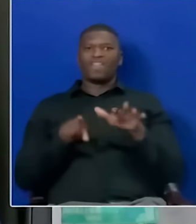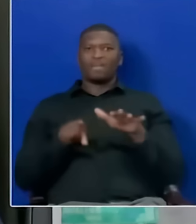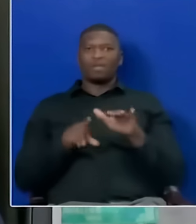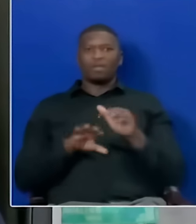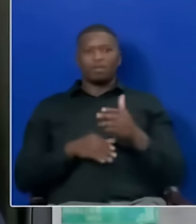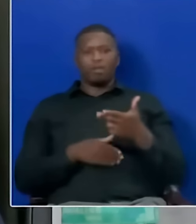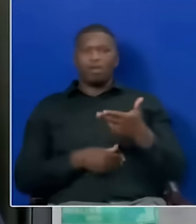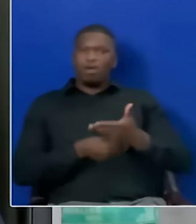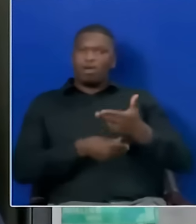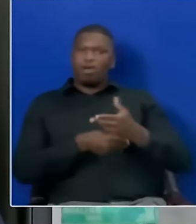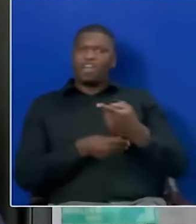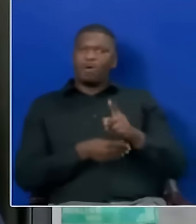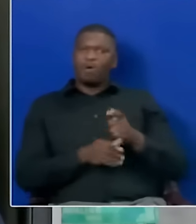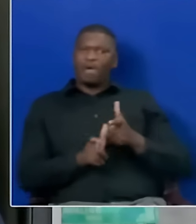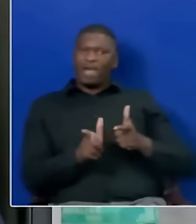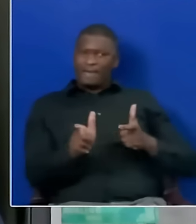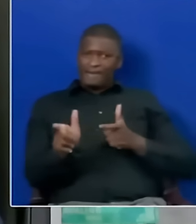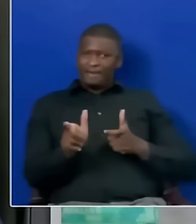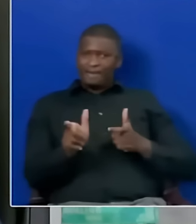AK-47 were not